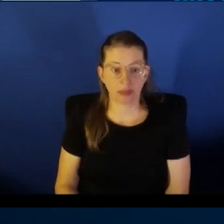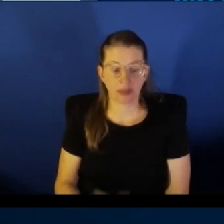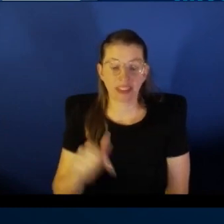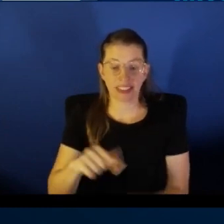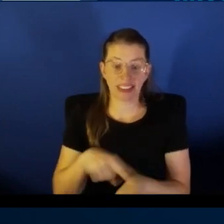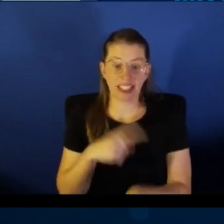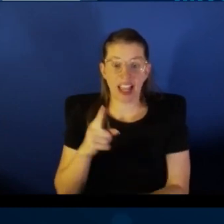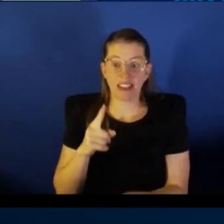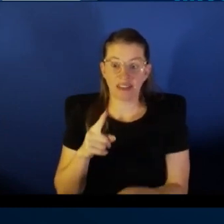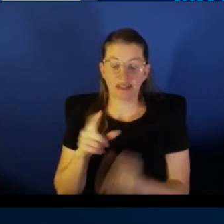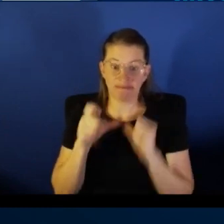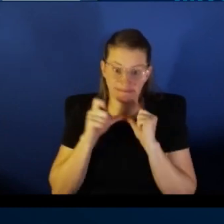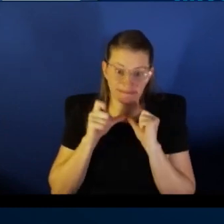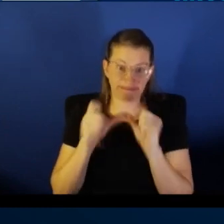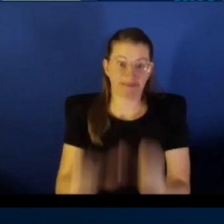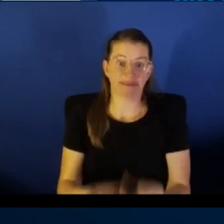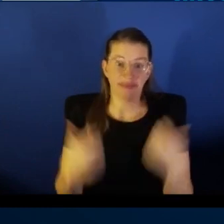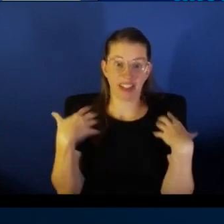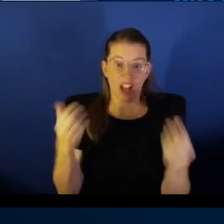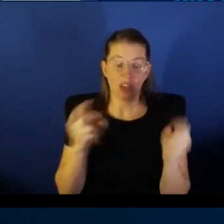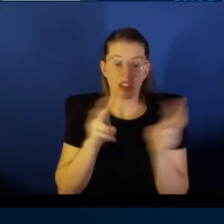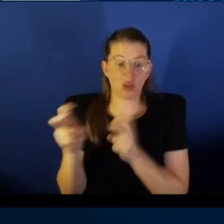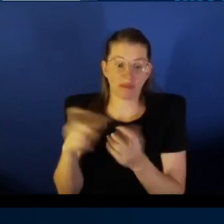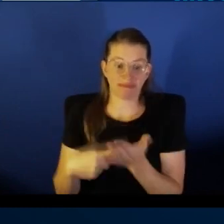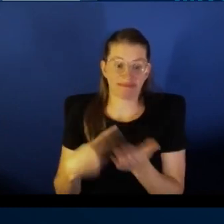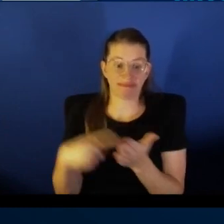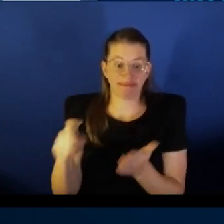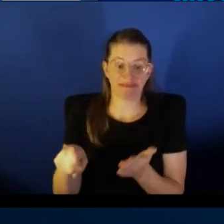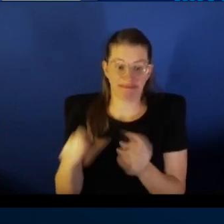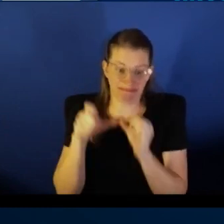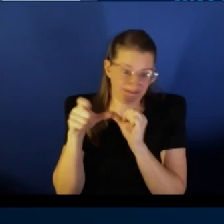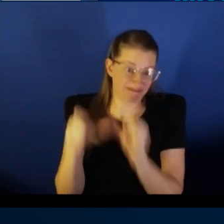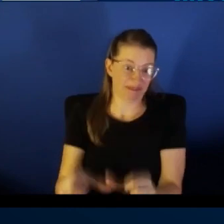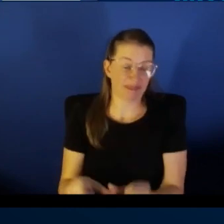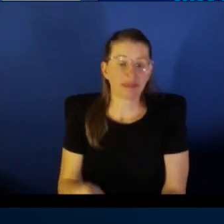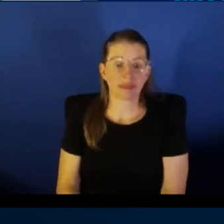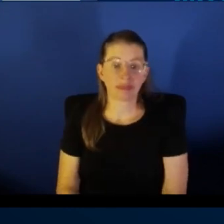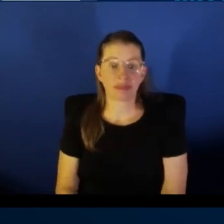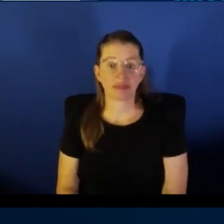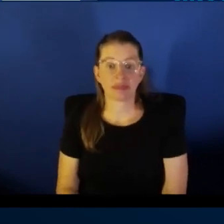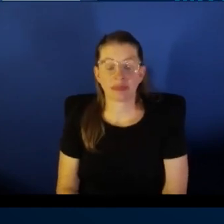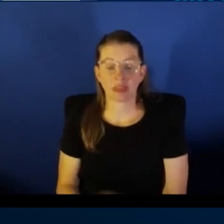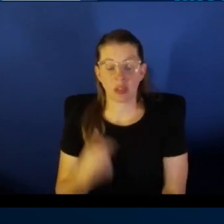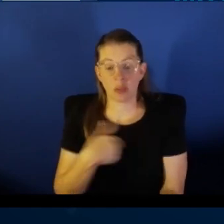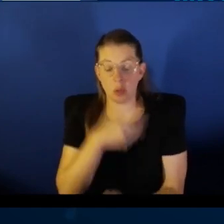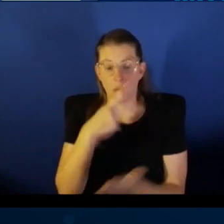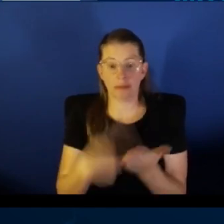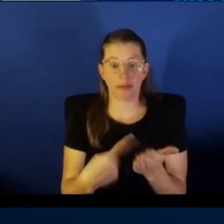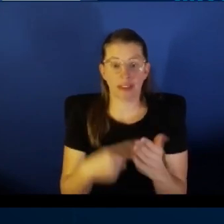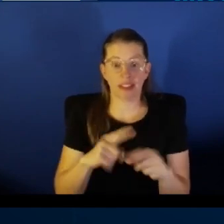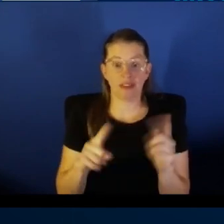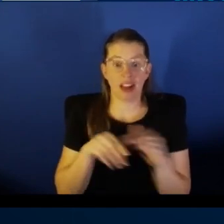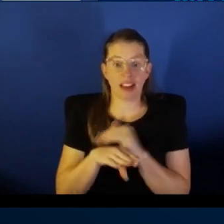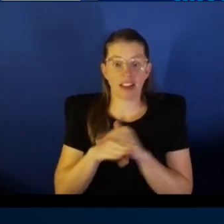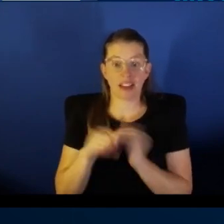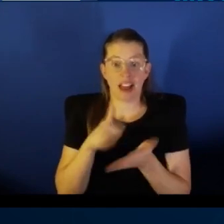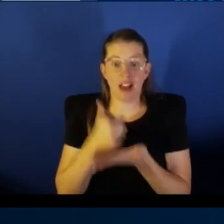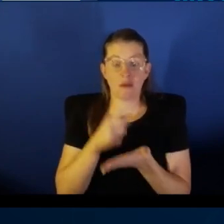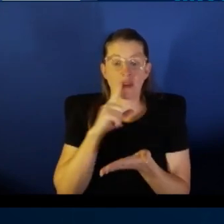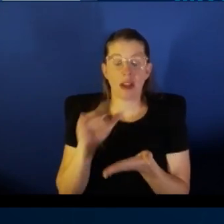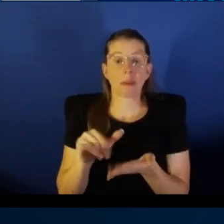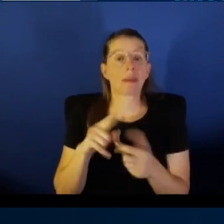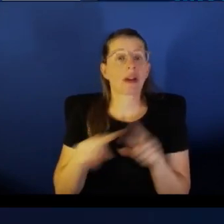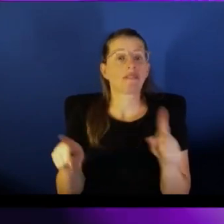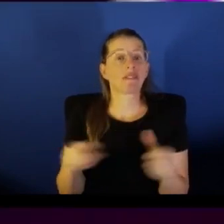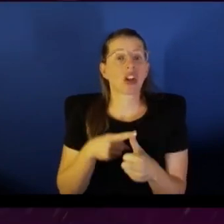issue that they need to be talked about, and we're going to talk about some different access to ways that they could get help for that. But first, we want to get to a